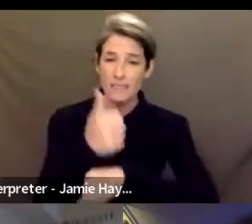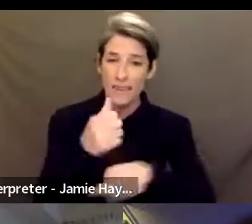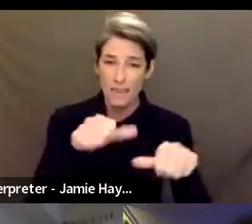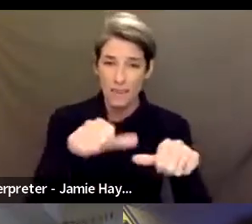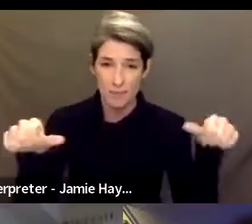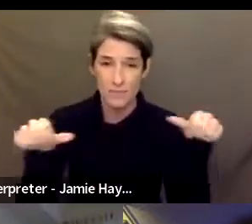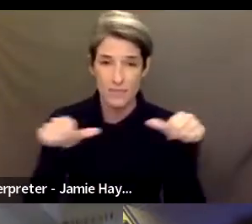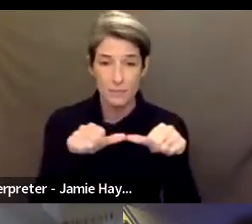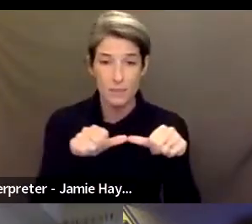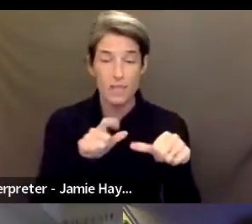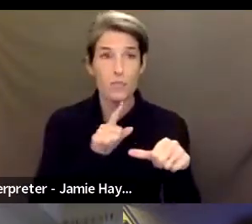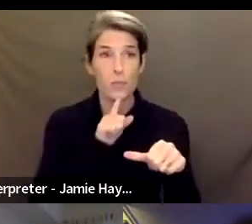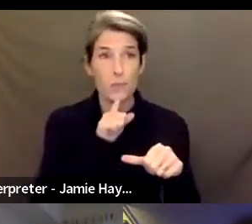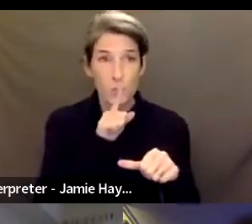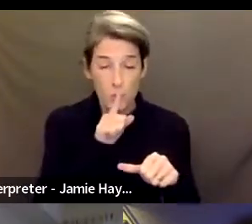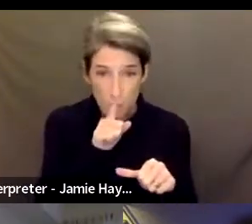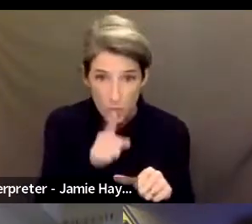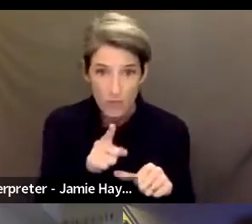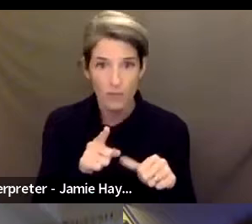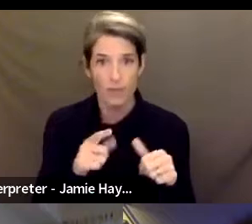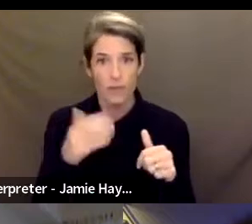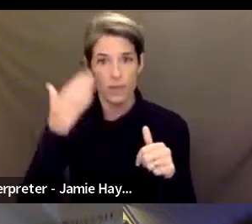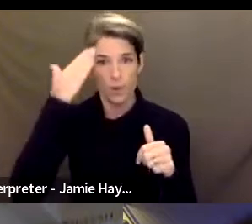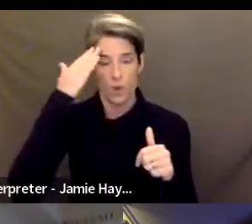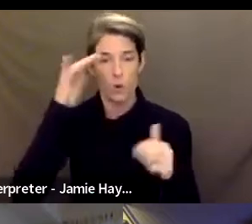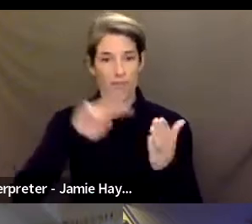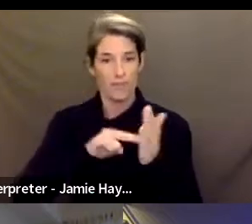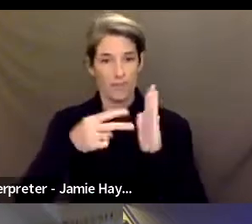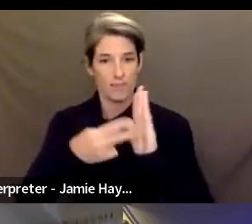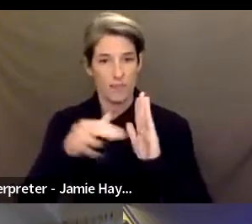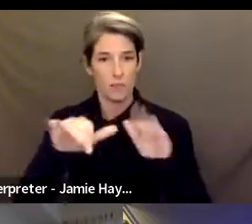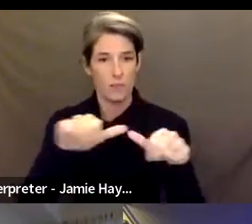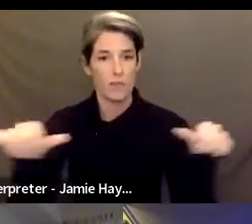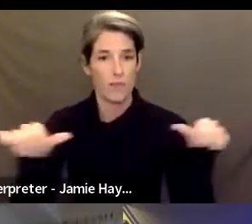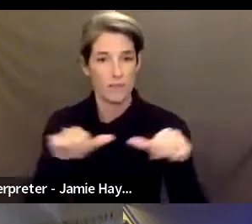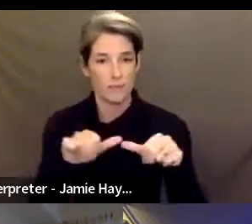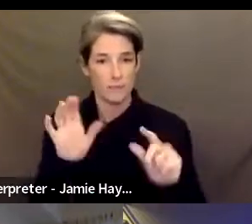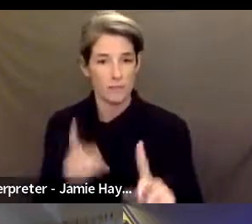to intentionally build what that should look like.